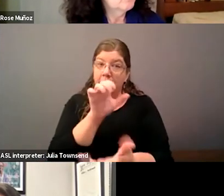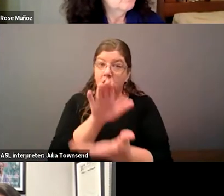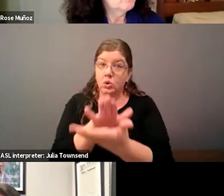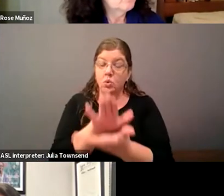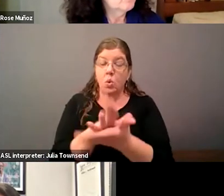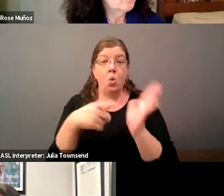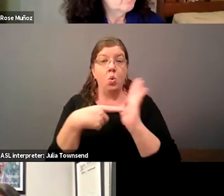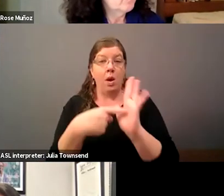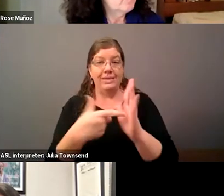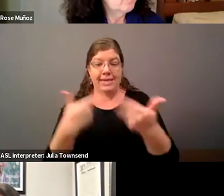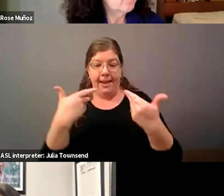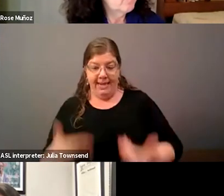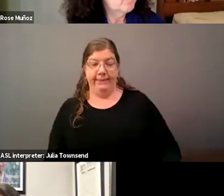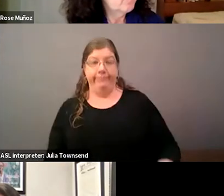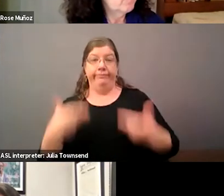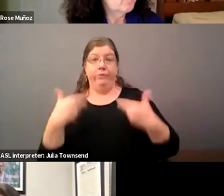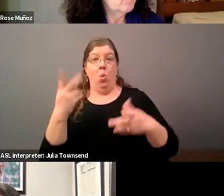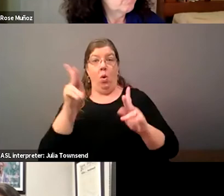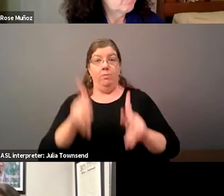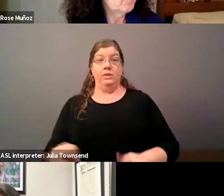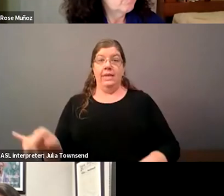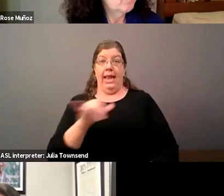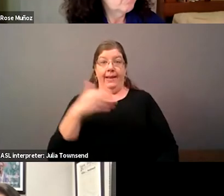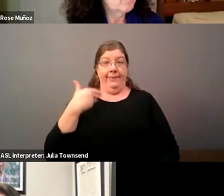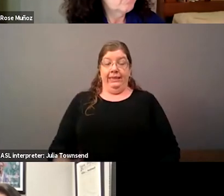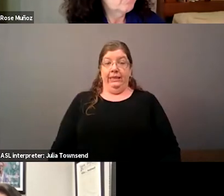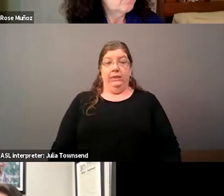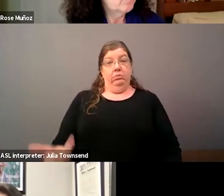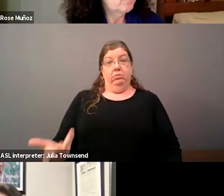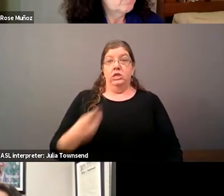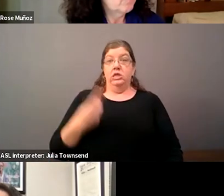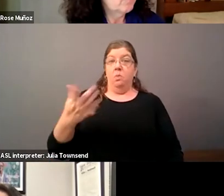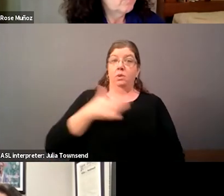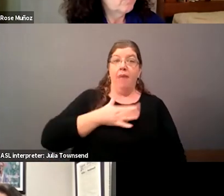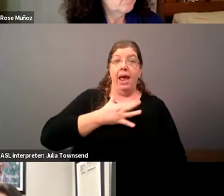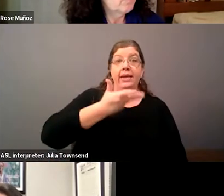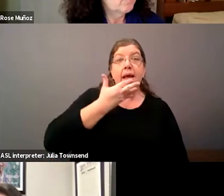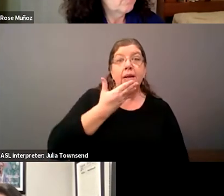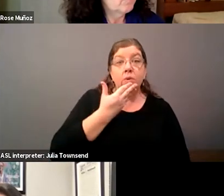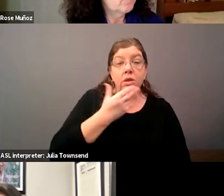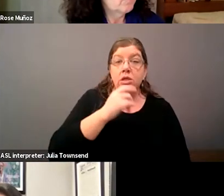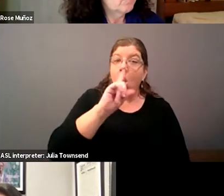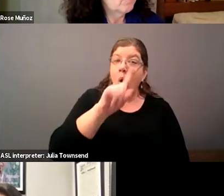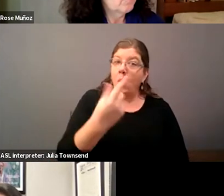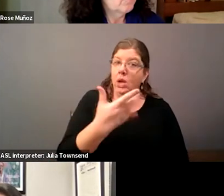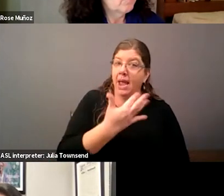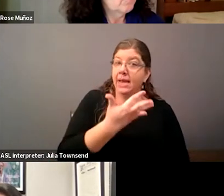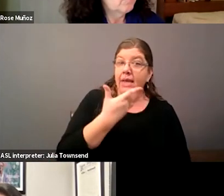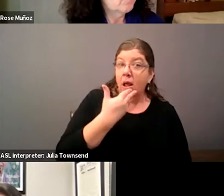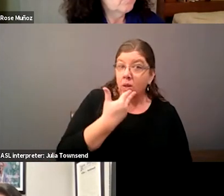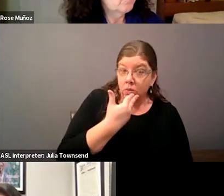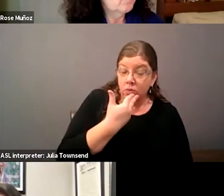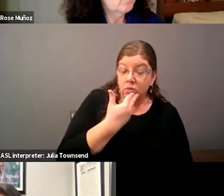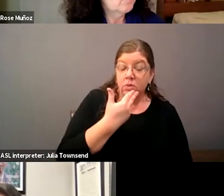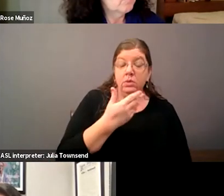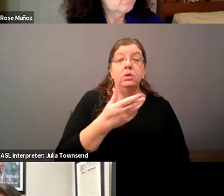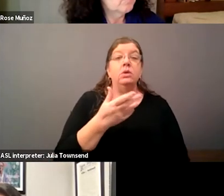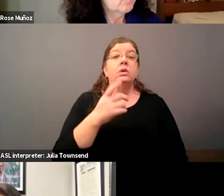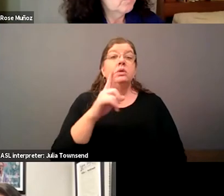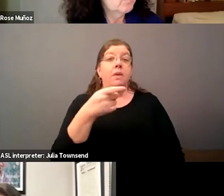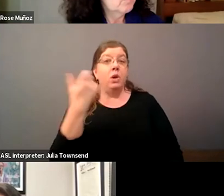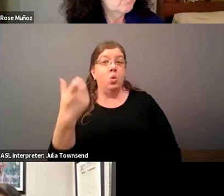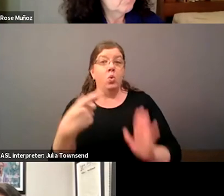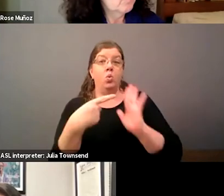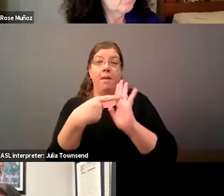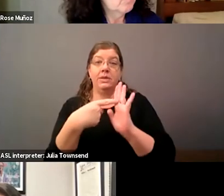represent me someone like me someone with my color but not only my color somebody that represents